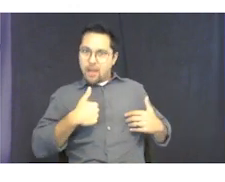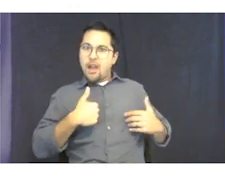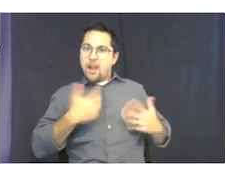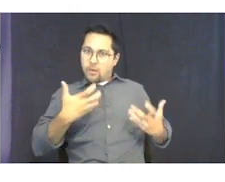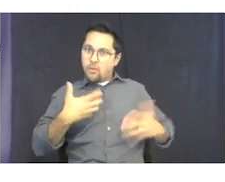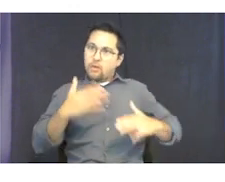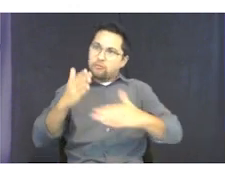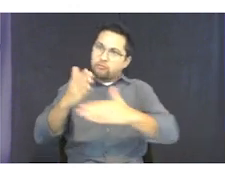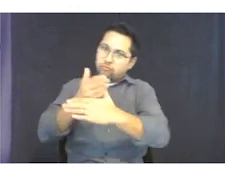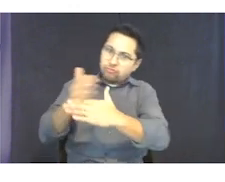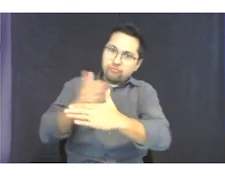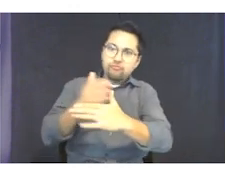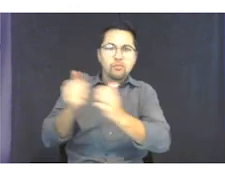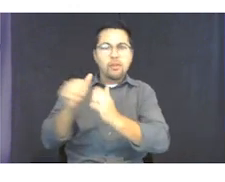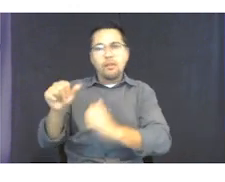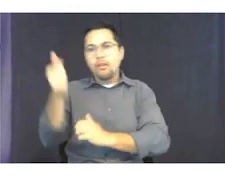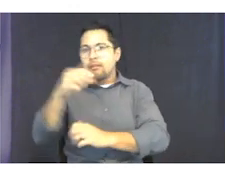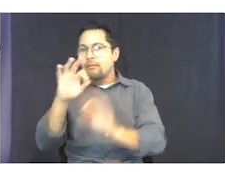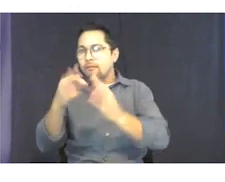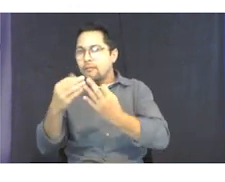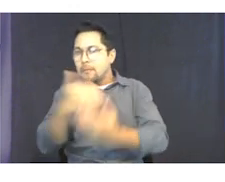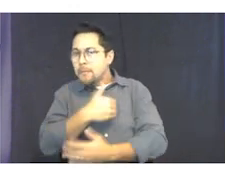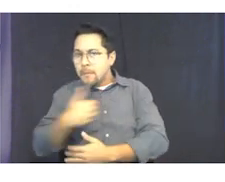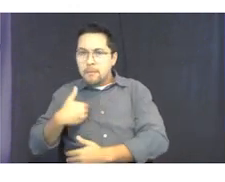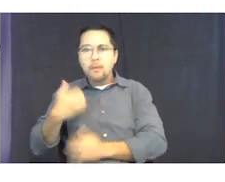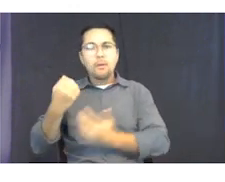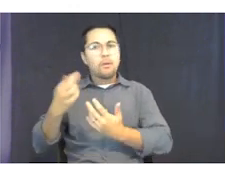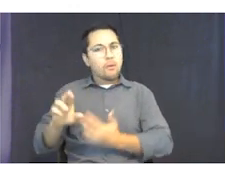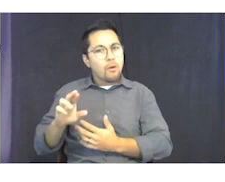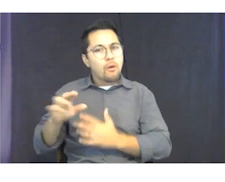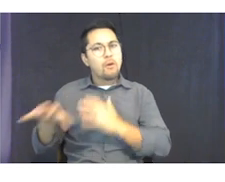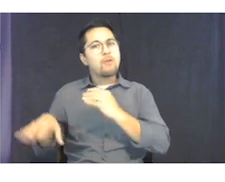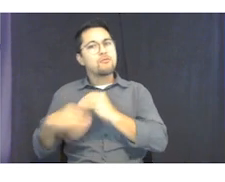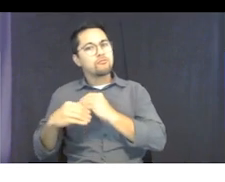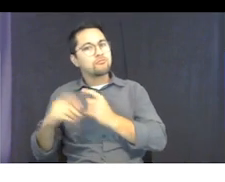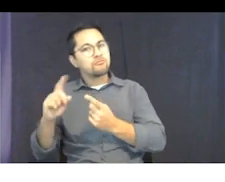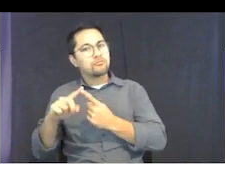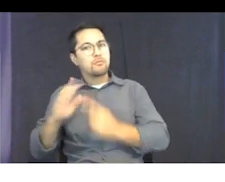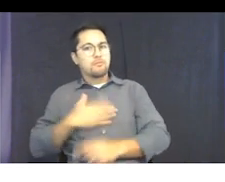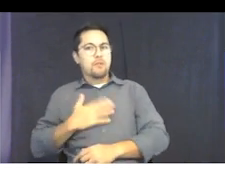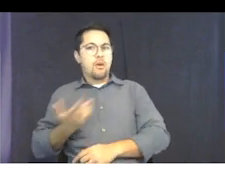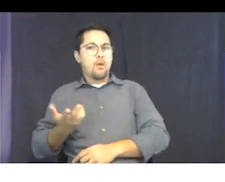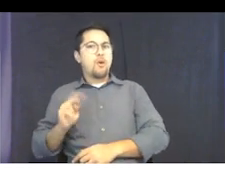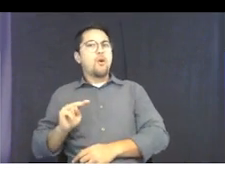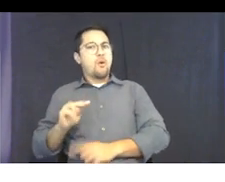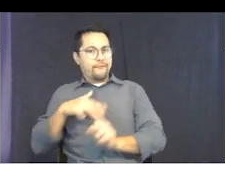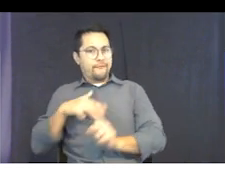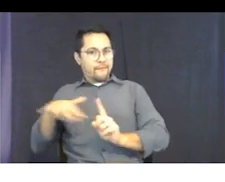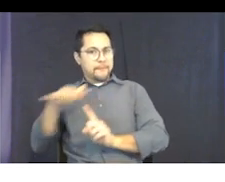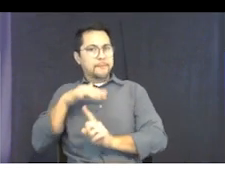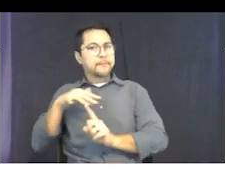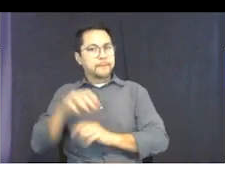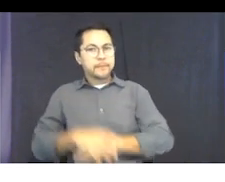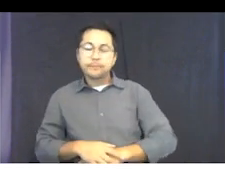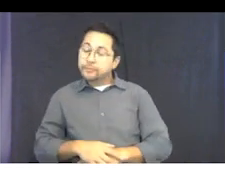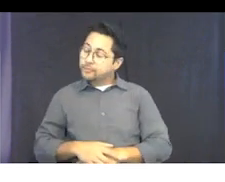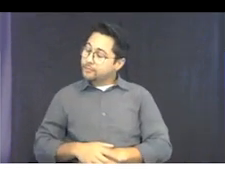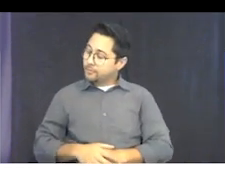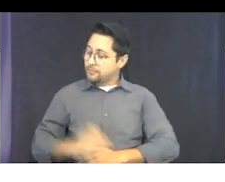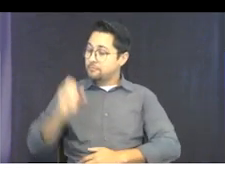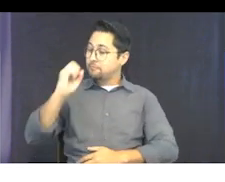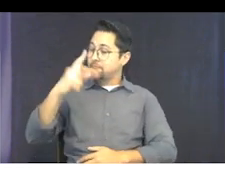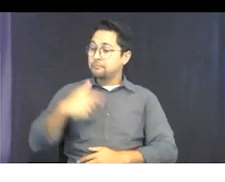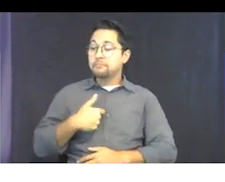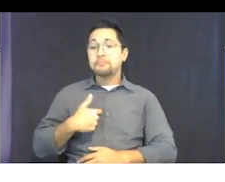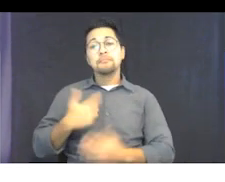another family member or incorporate it within my own environment. Okay. So with that being